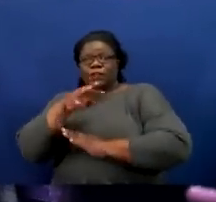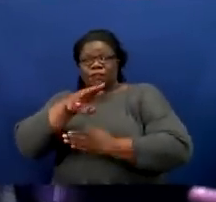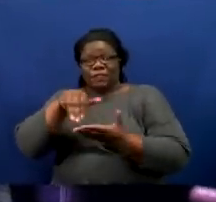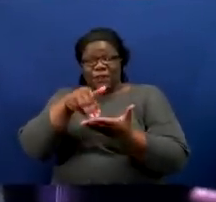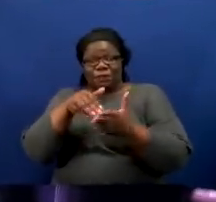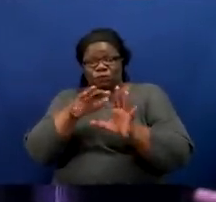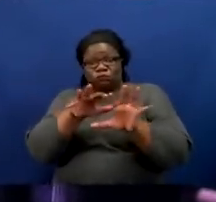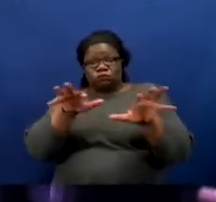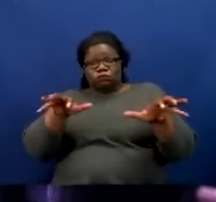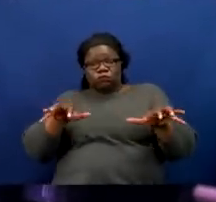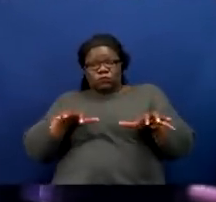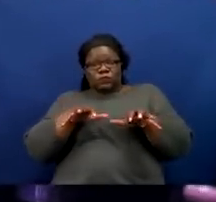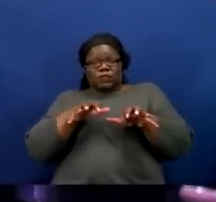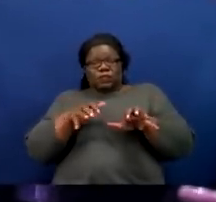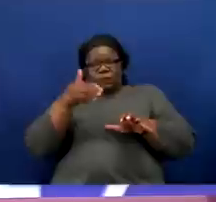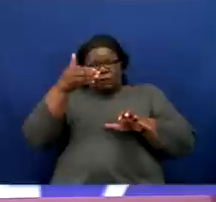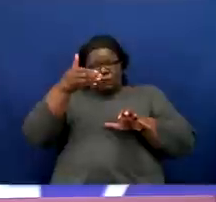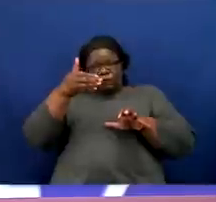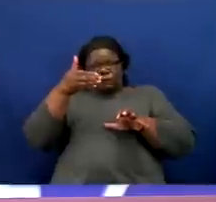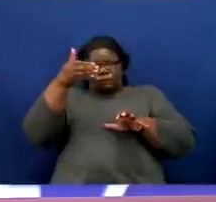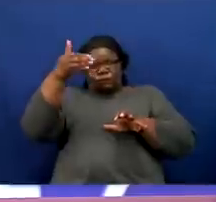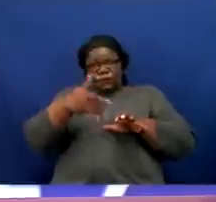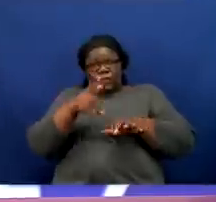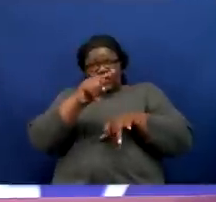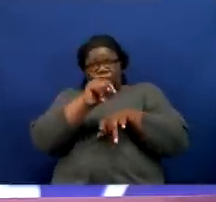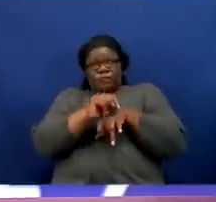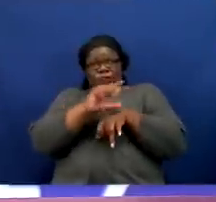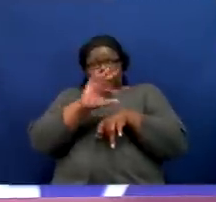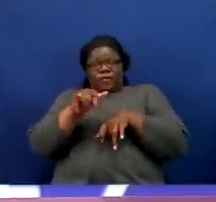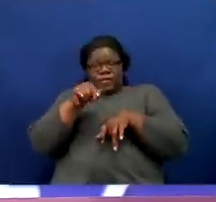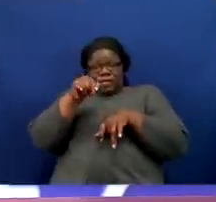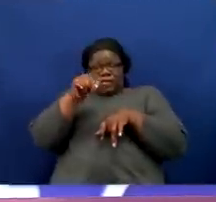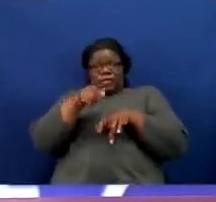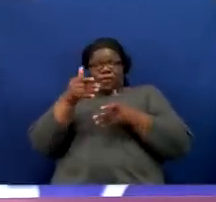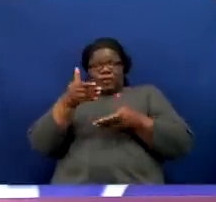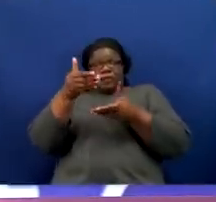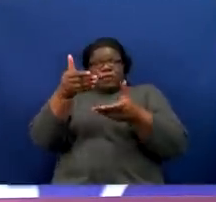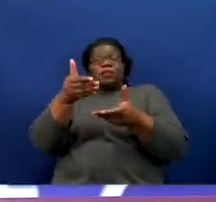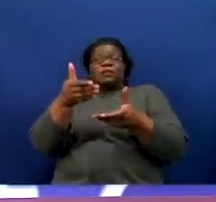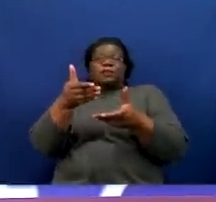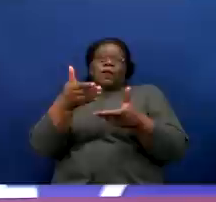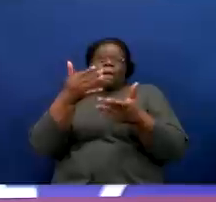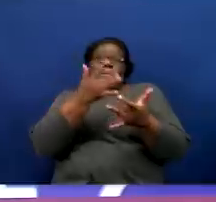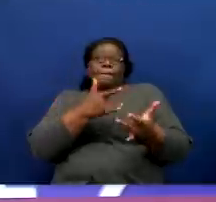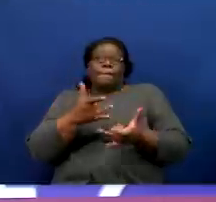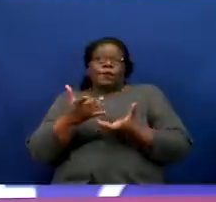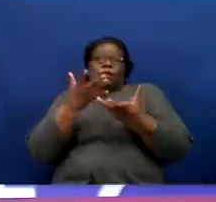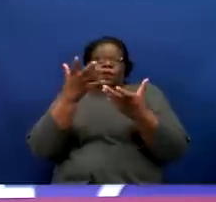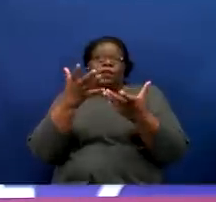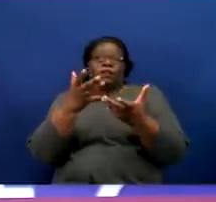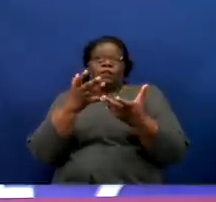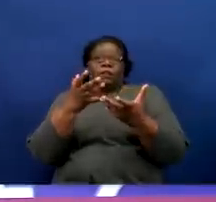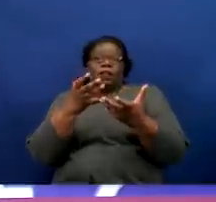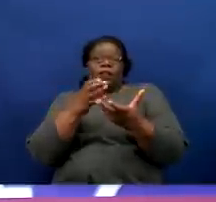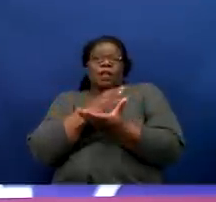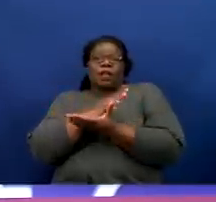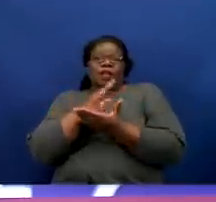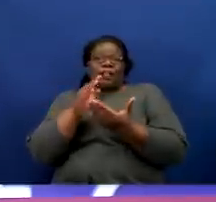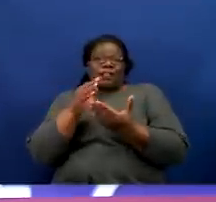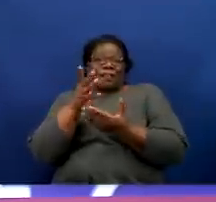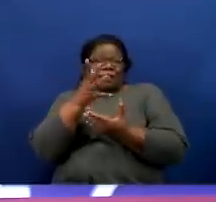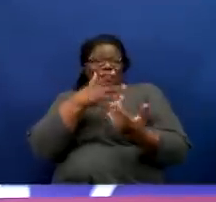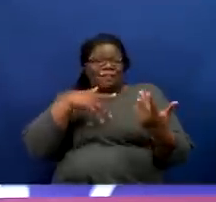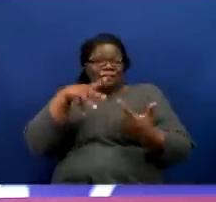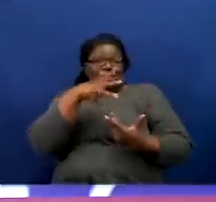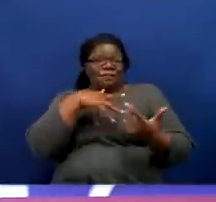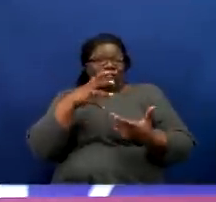in front of the temple of the Lord, and there he offered burnt offerings and the fat of the fellowship offerings, because